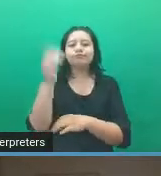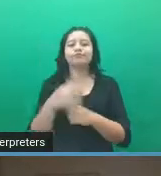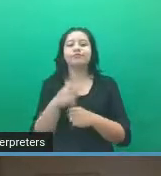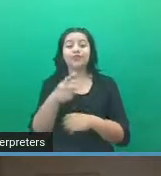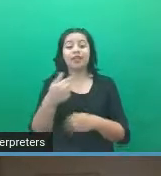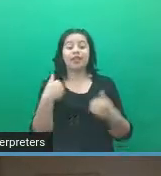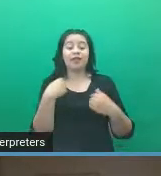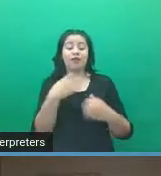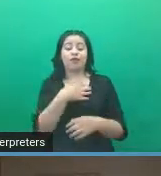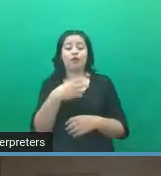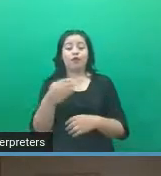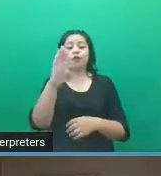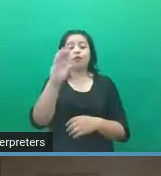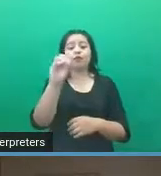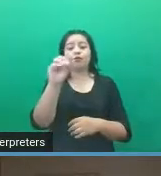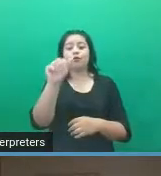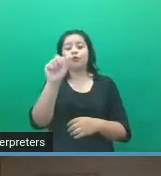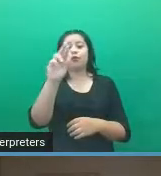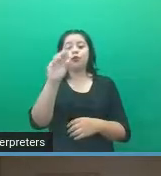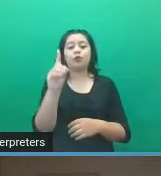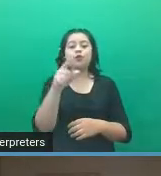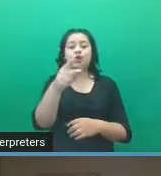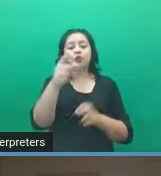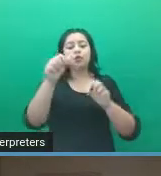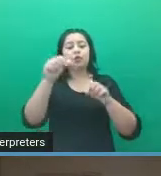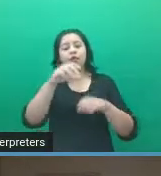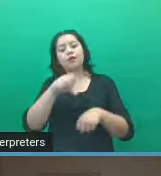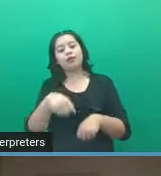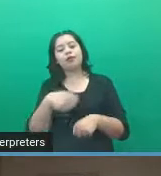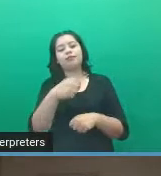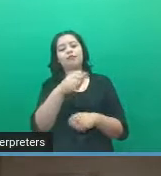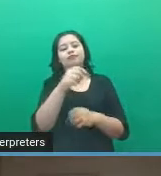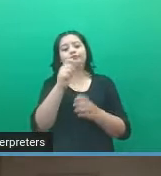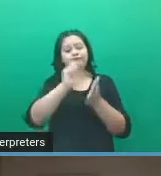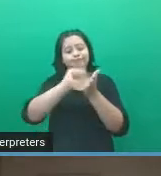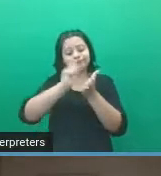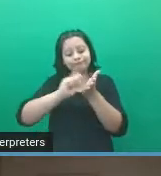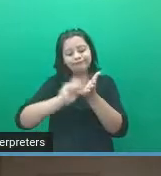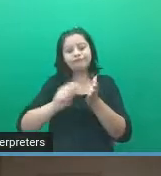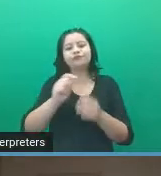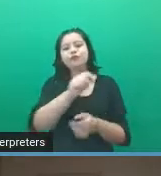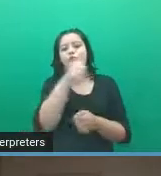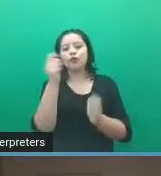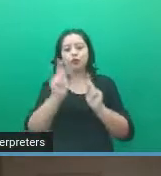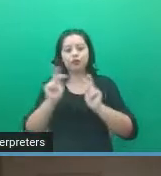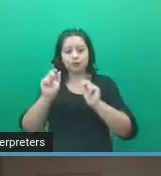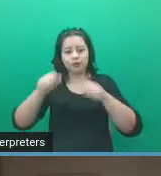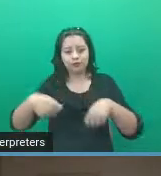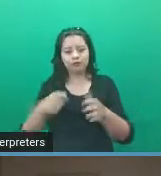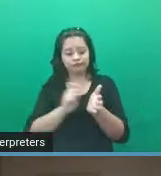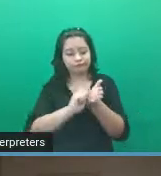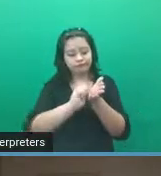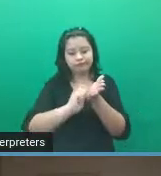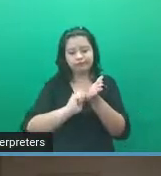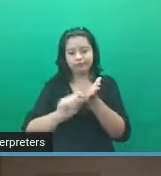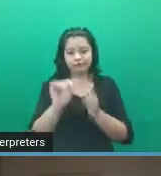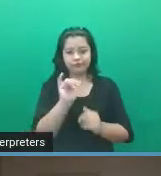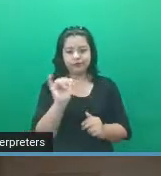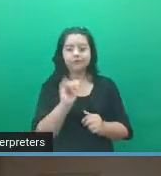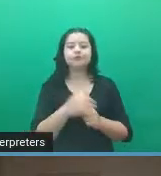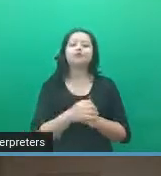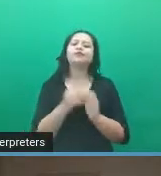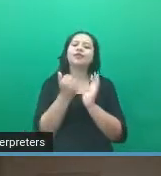that will allow you to share a whiteboard that you and other participants can annotate, draw, or type on. This tool can be helpful